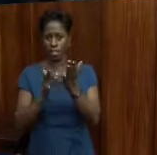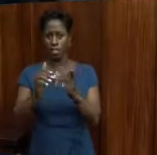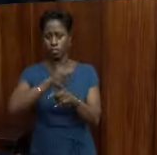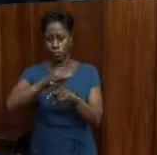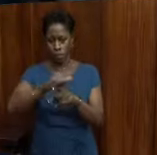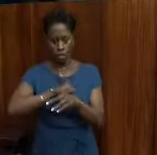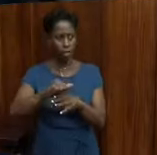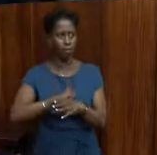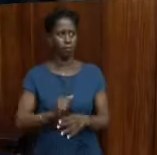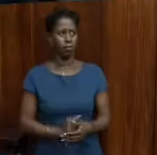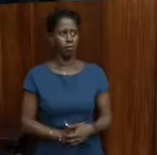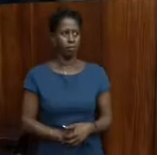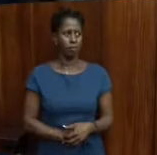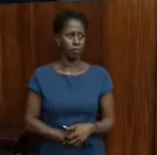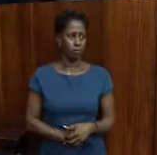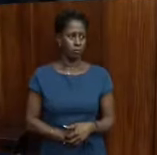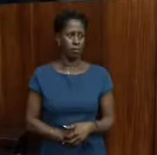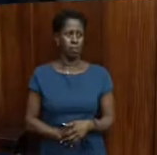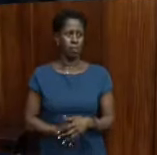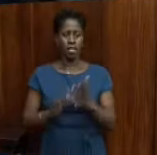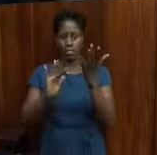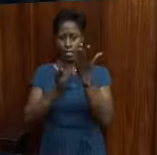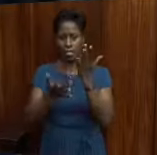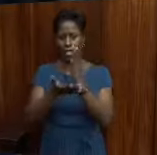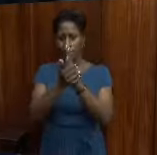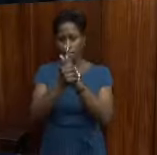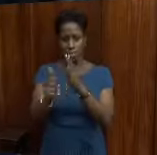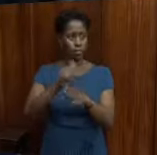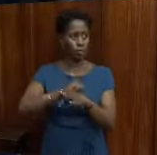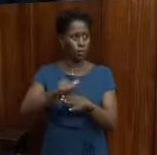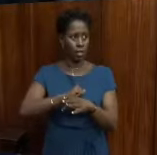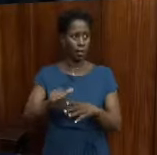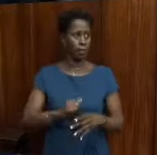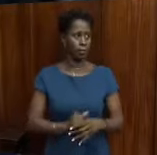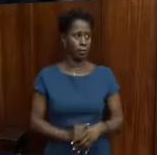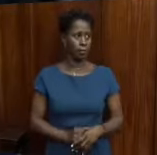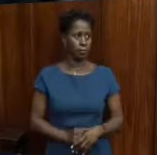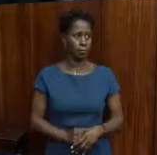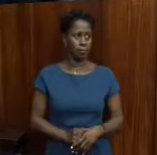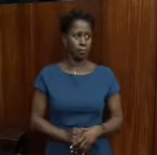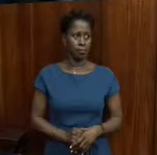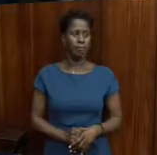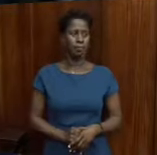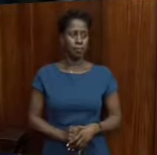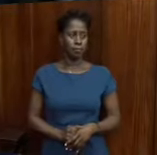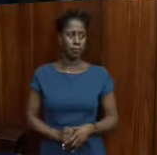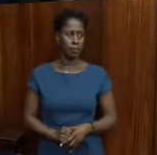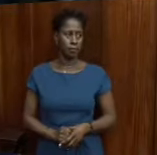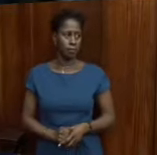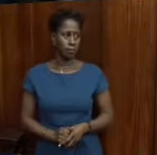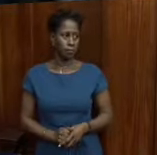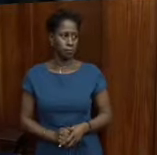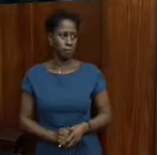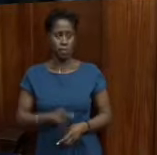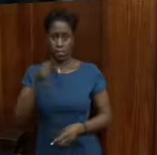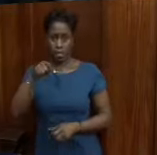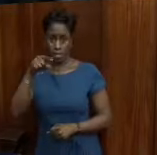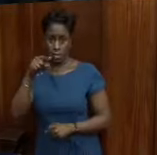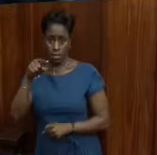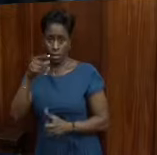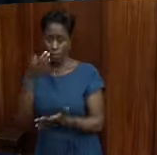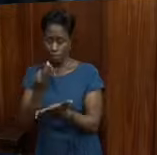projects will enable a more harmonized and structured approach to creating an enabling TVET environment. During this financial year,